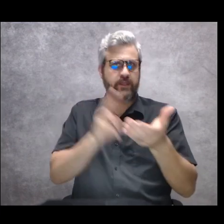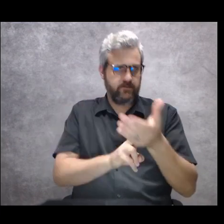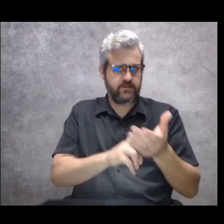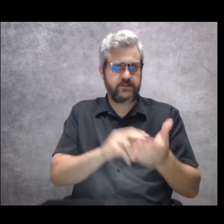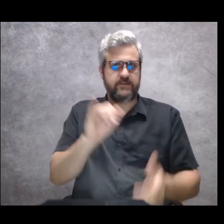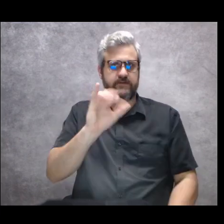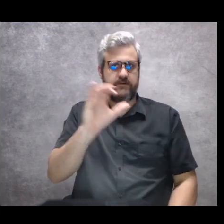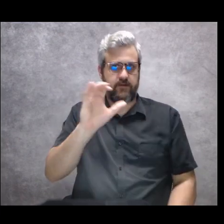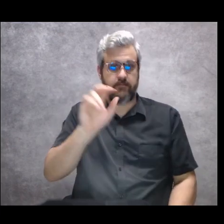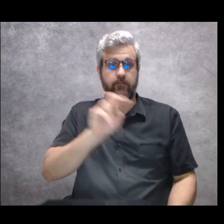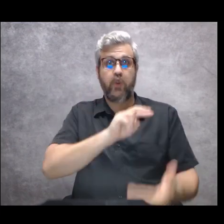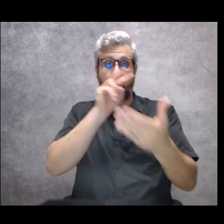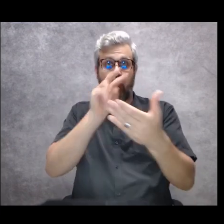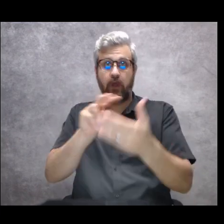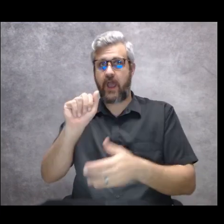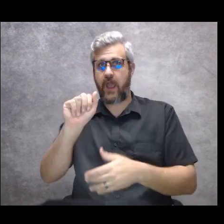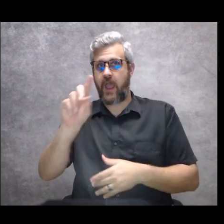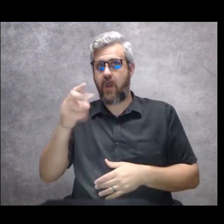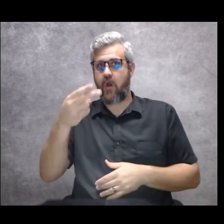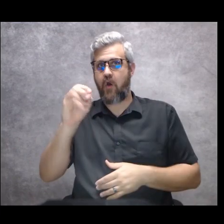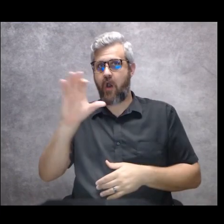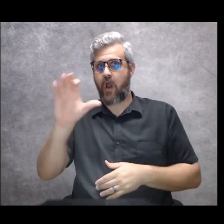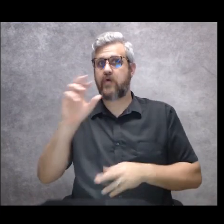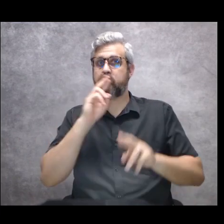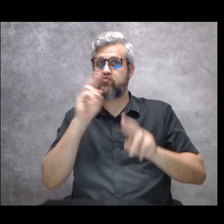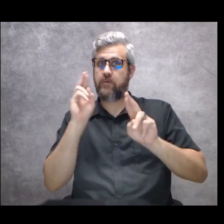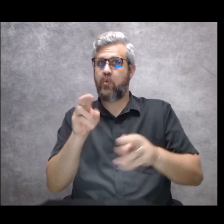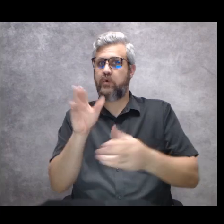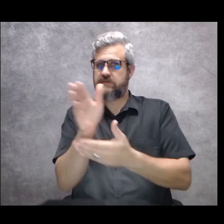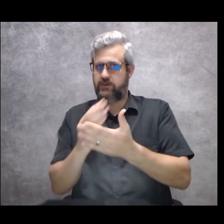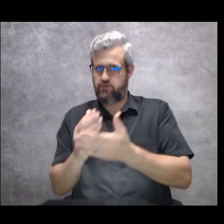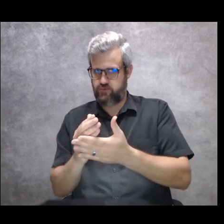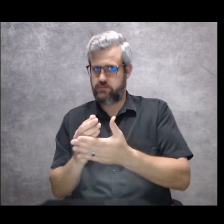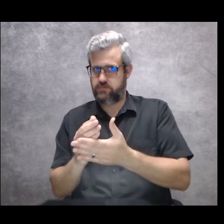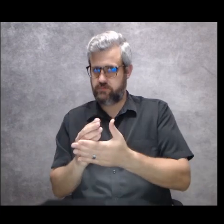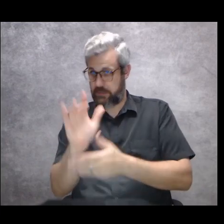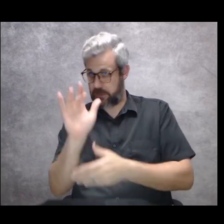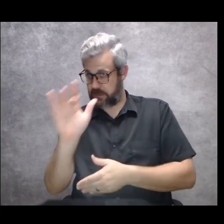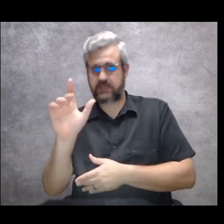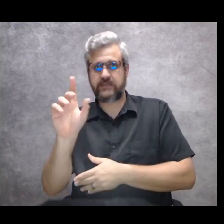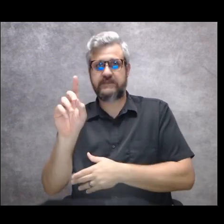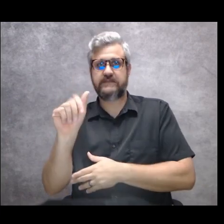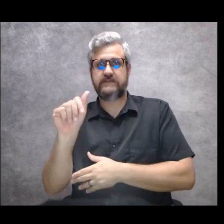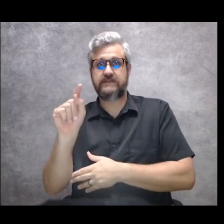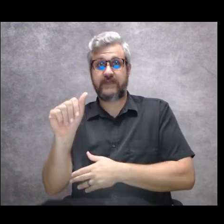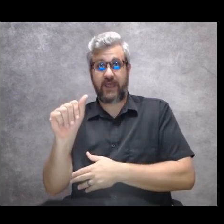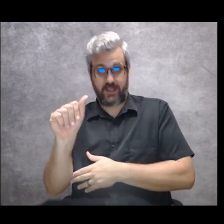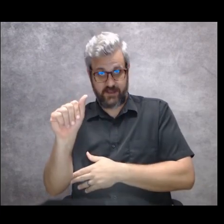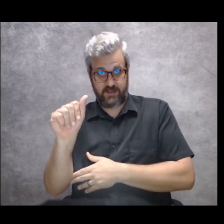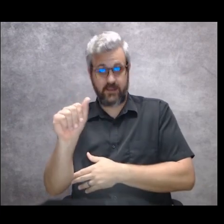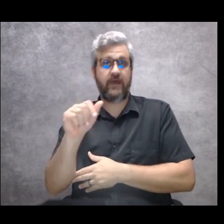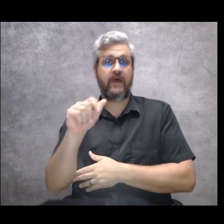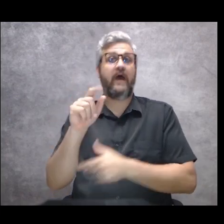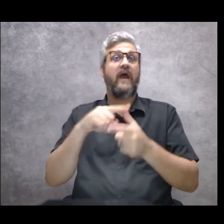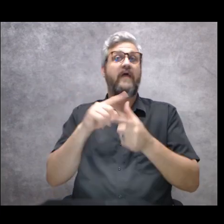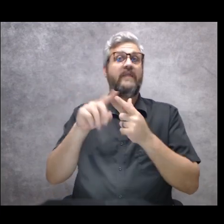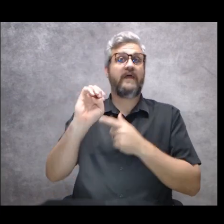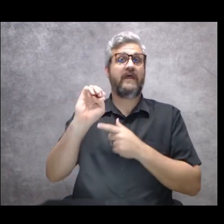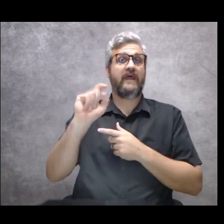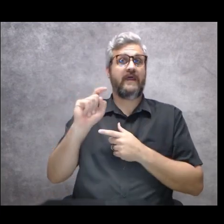Campus. Proceed to the Ad hoc Reporting section of Infinite Campus. Click Data,